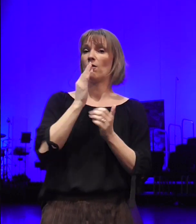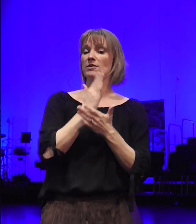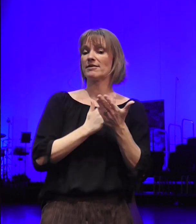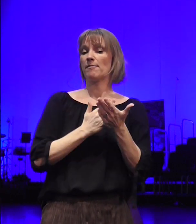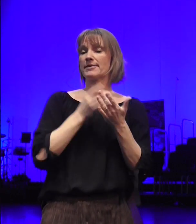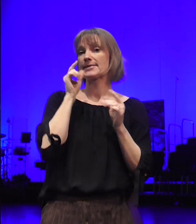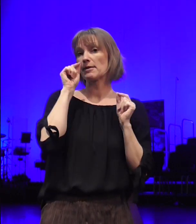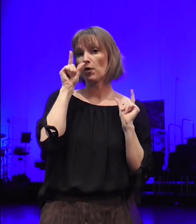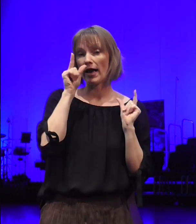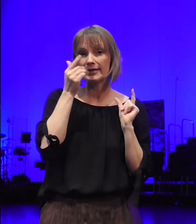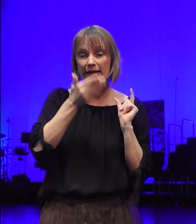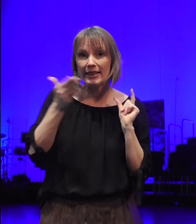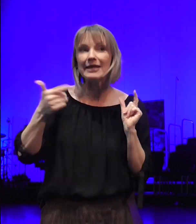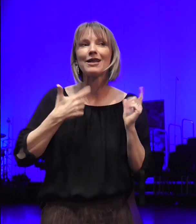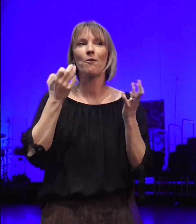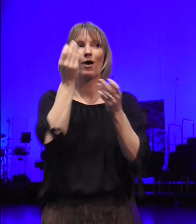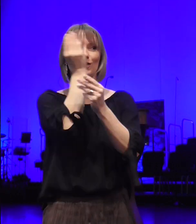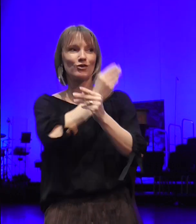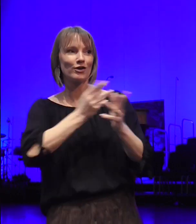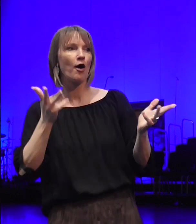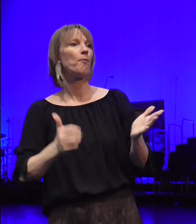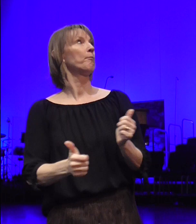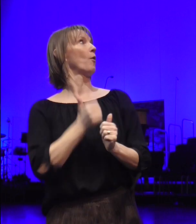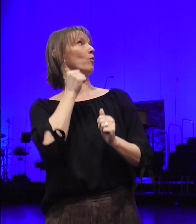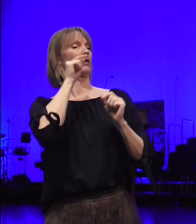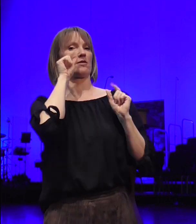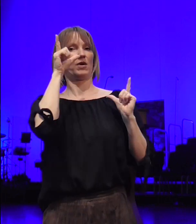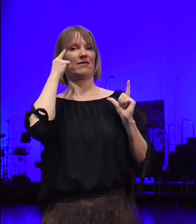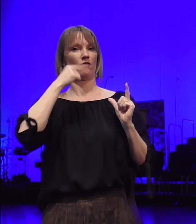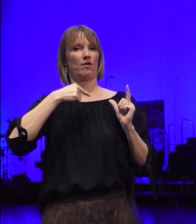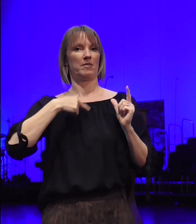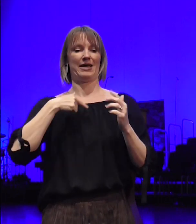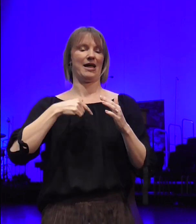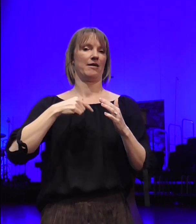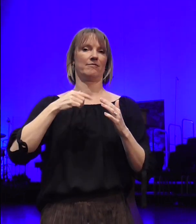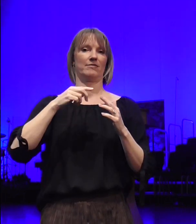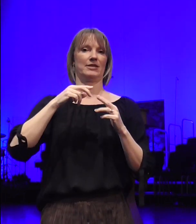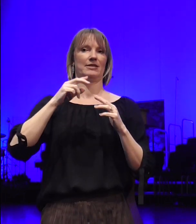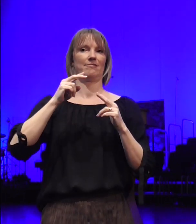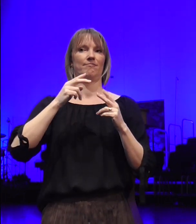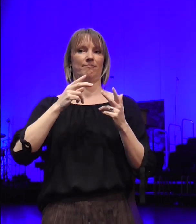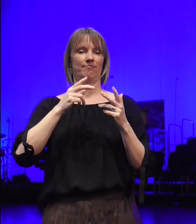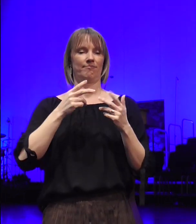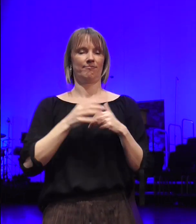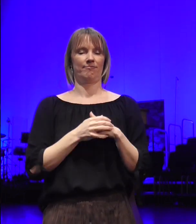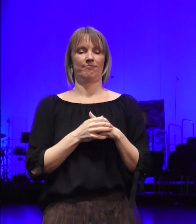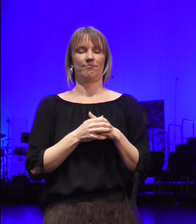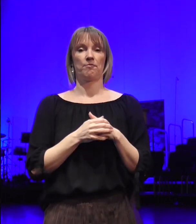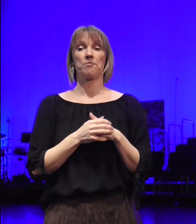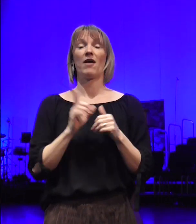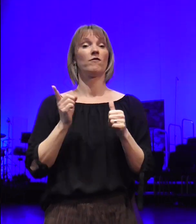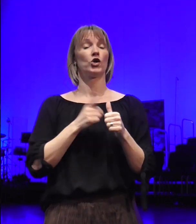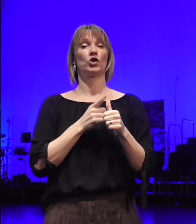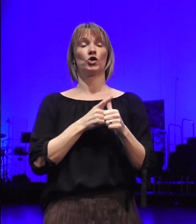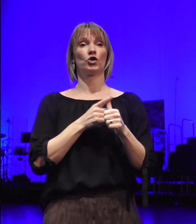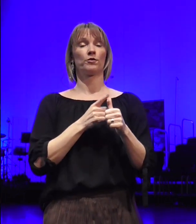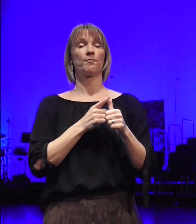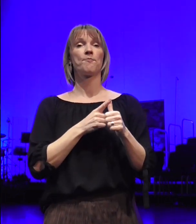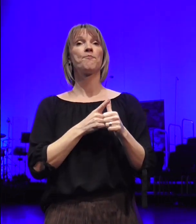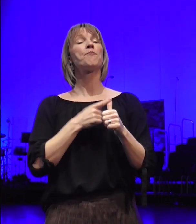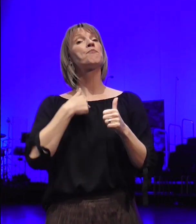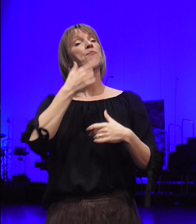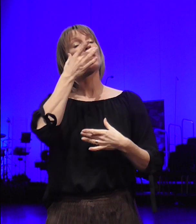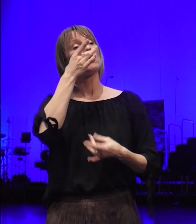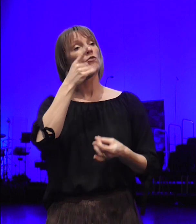surprising things that I want to share, the most surprising ones to me here at the top of this message. The first one is that it